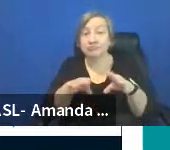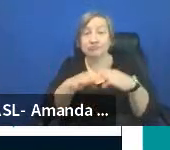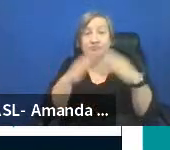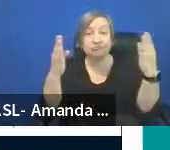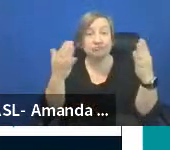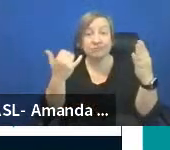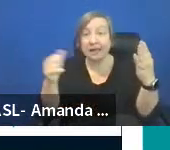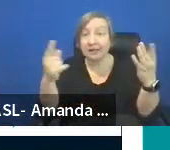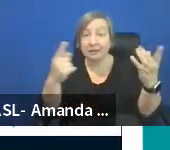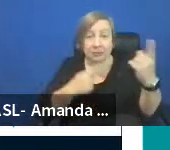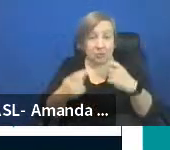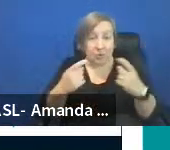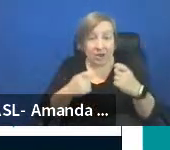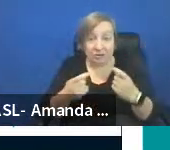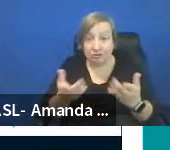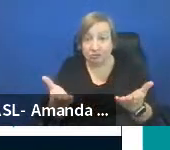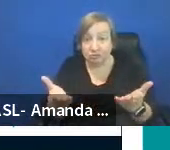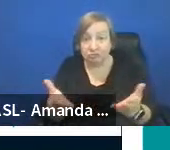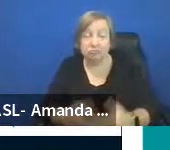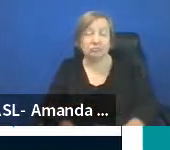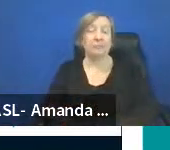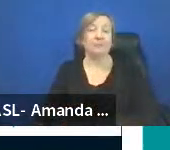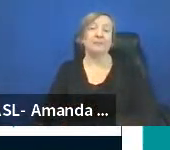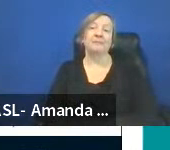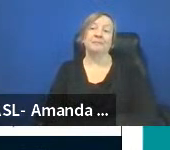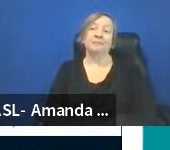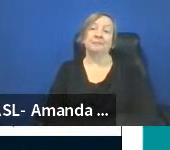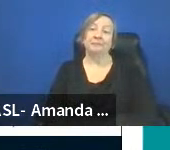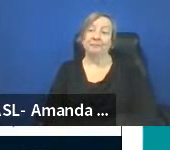this group may have.